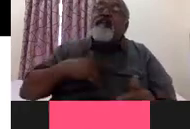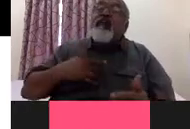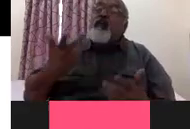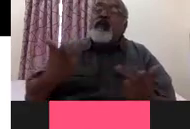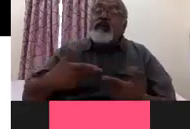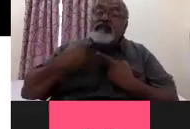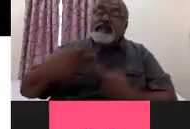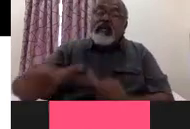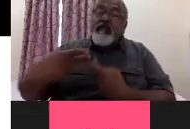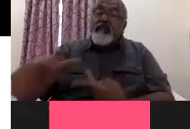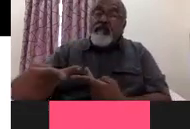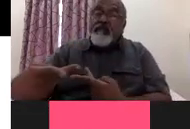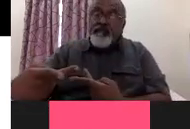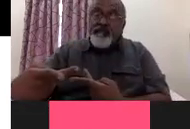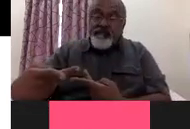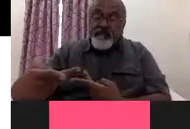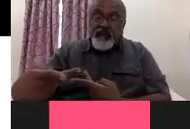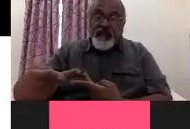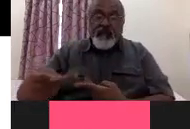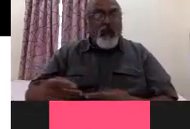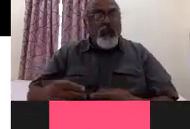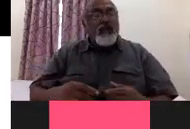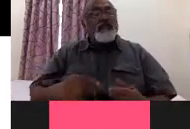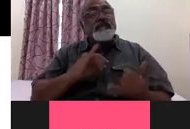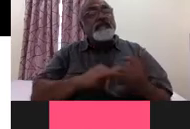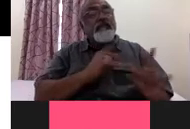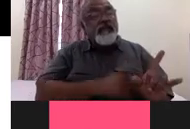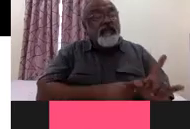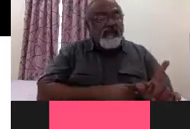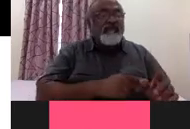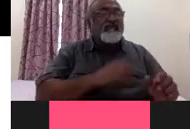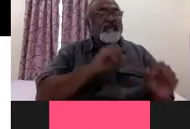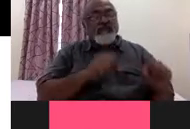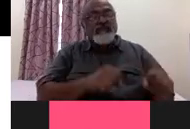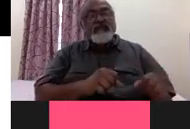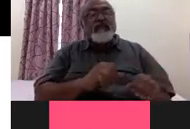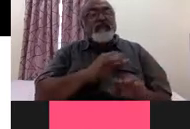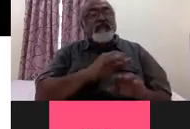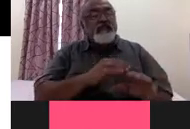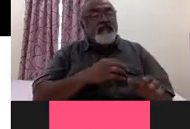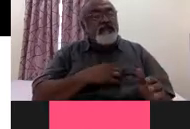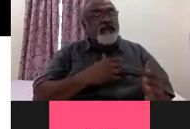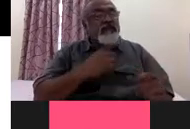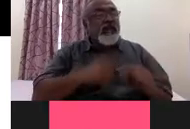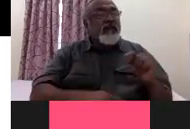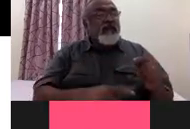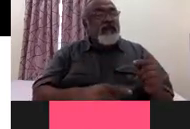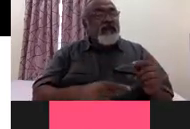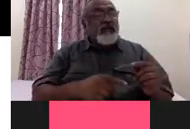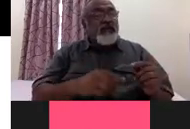also cannot be a negative word it on, but like you can feel sympathized with someone, but you cannot really feel the